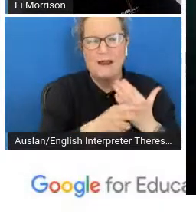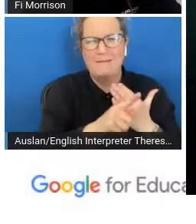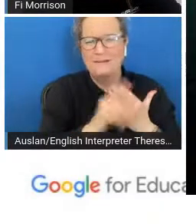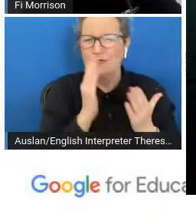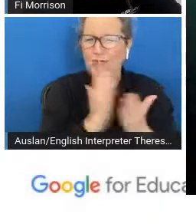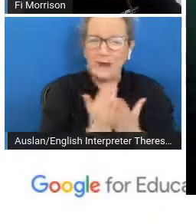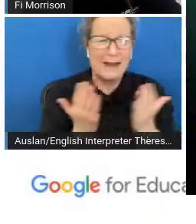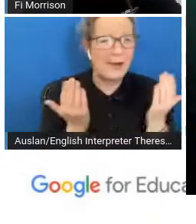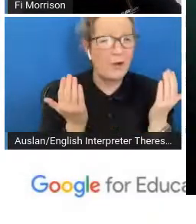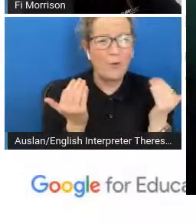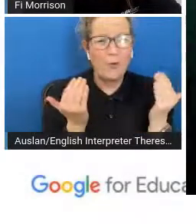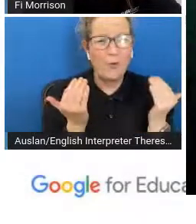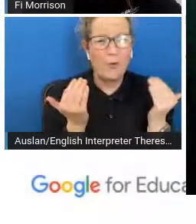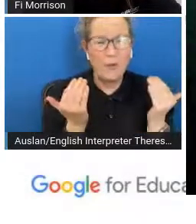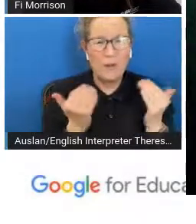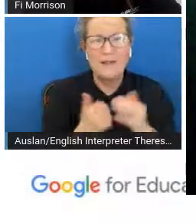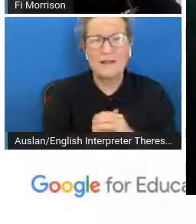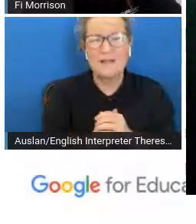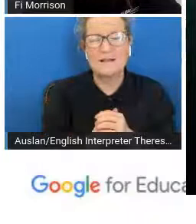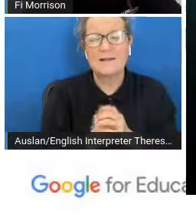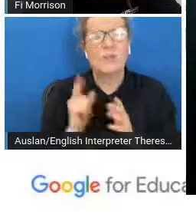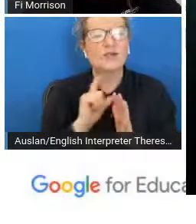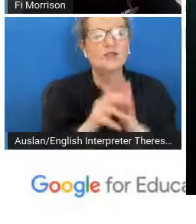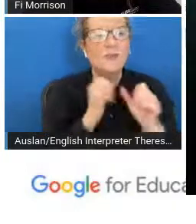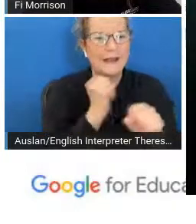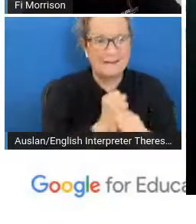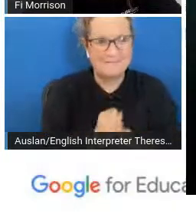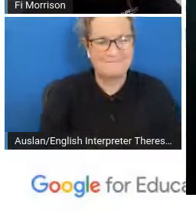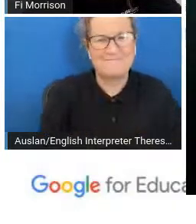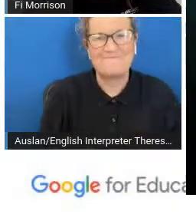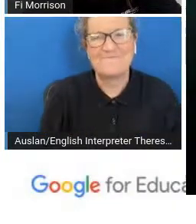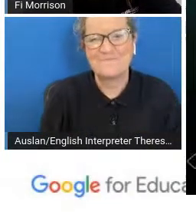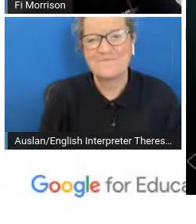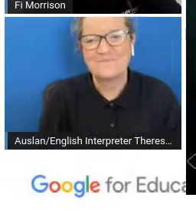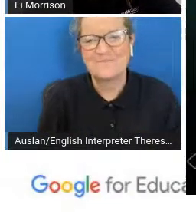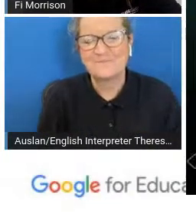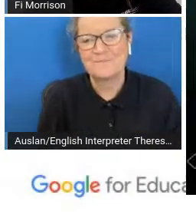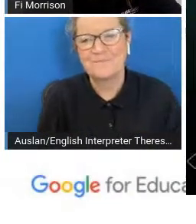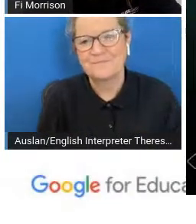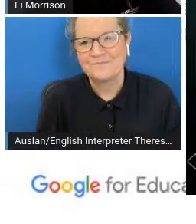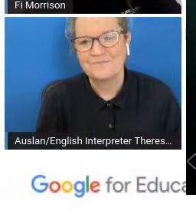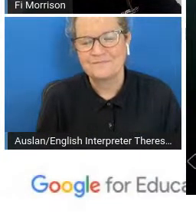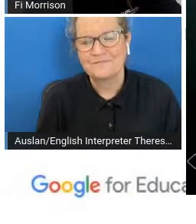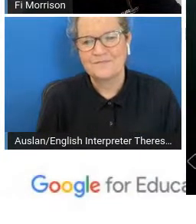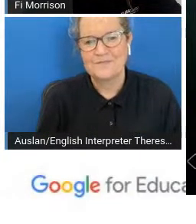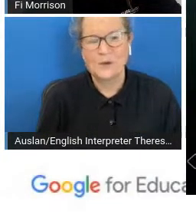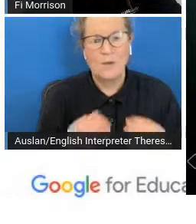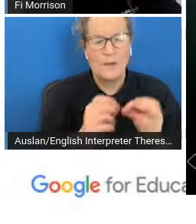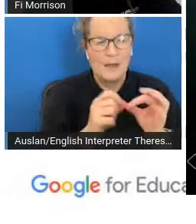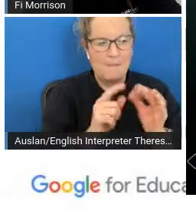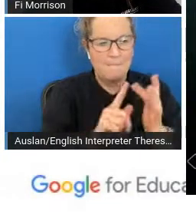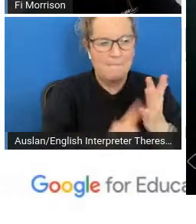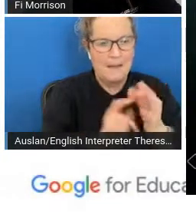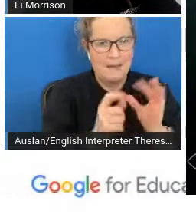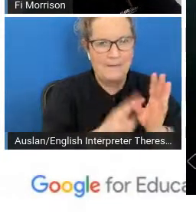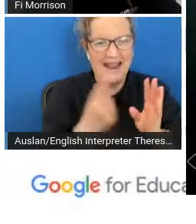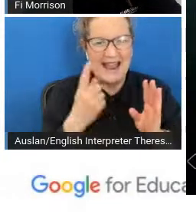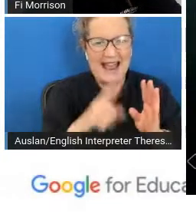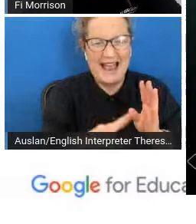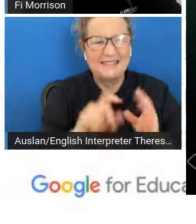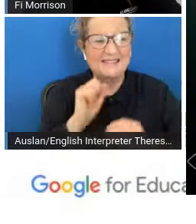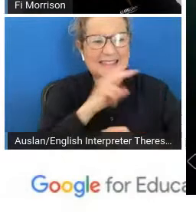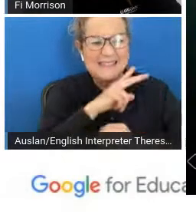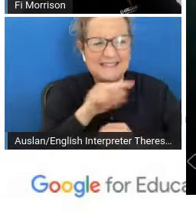just skip through this one. So what they're doing with the bilbies and the great desert skink, the Jillibar, is we've got the